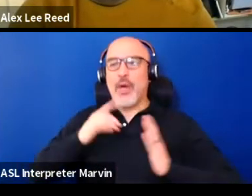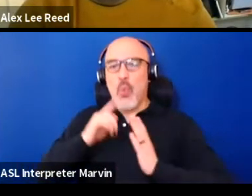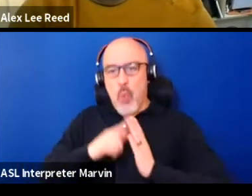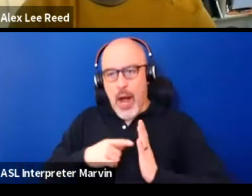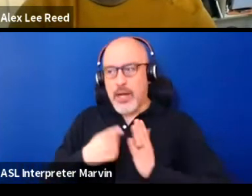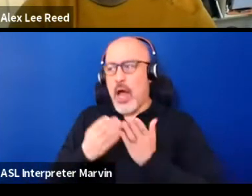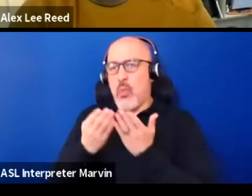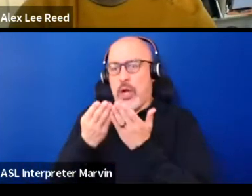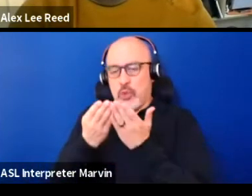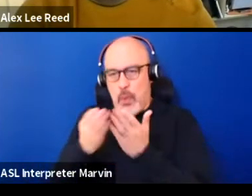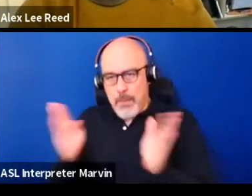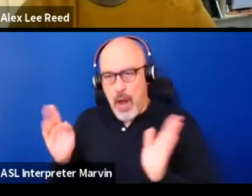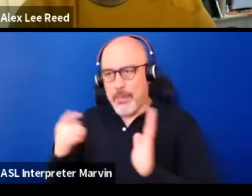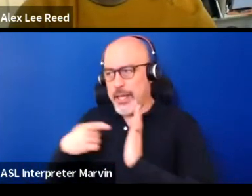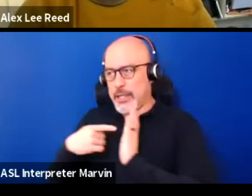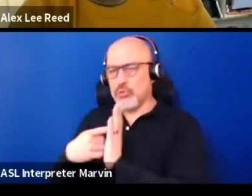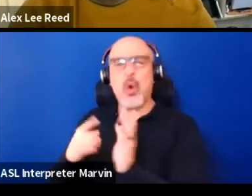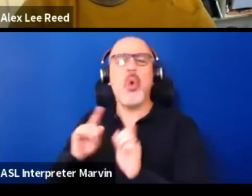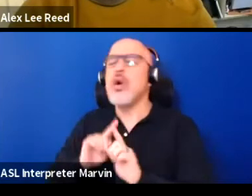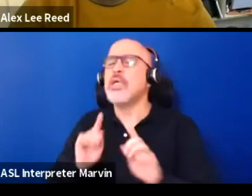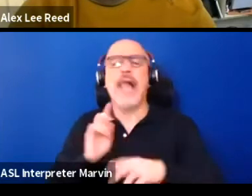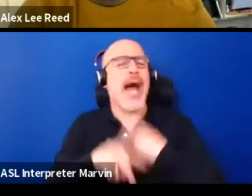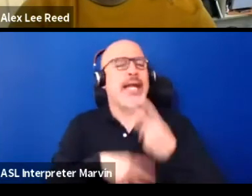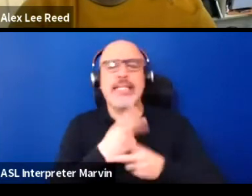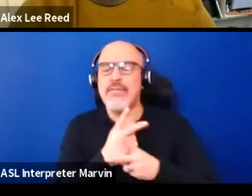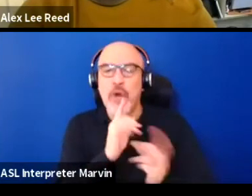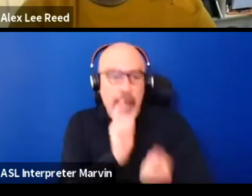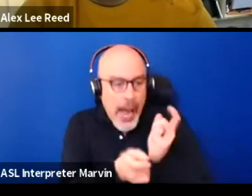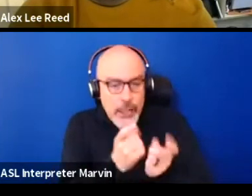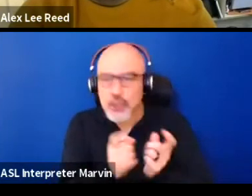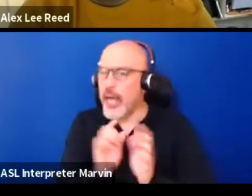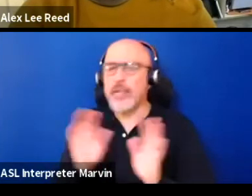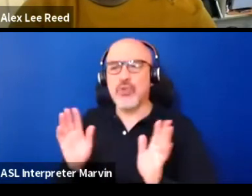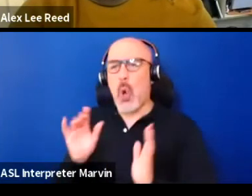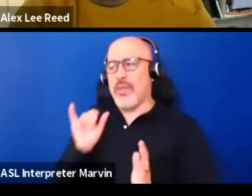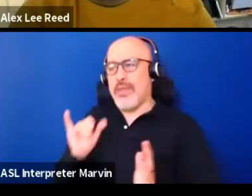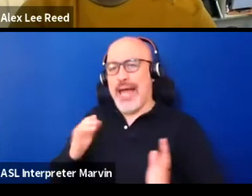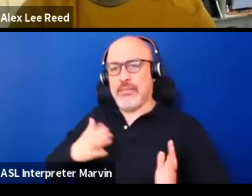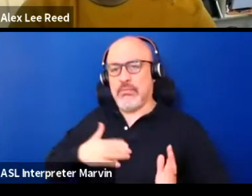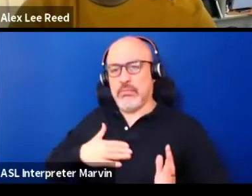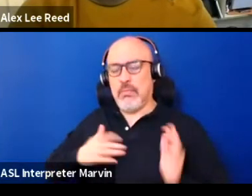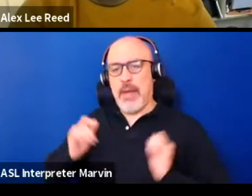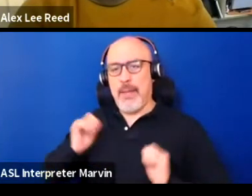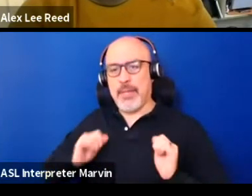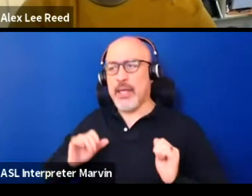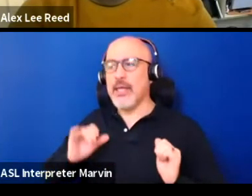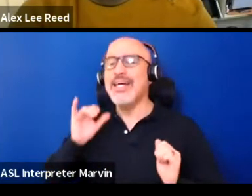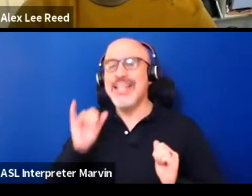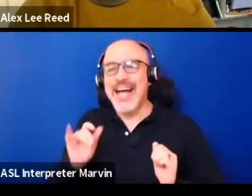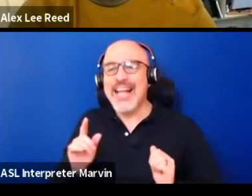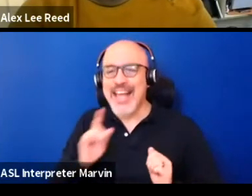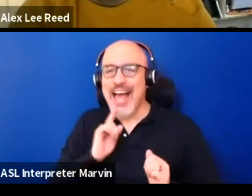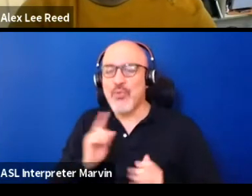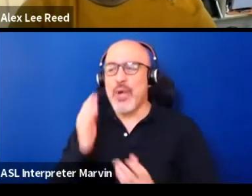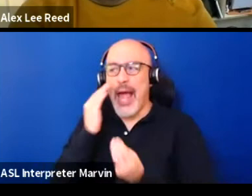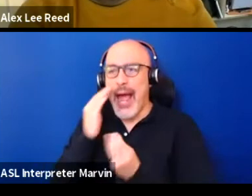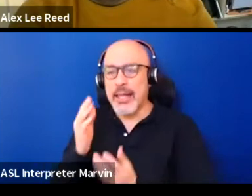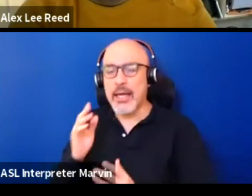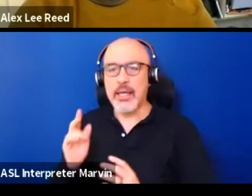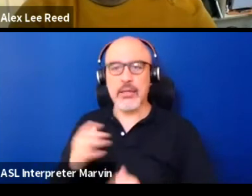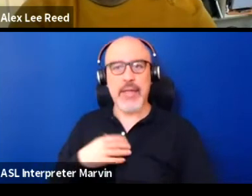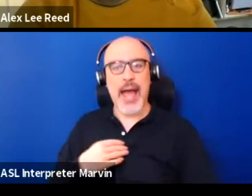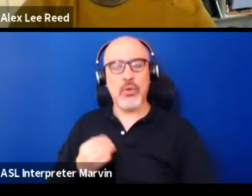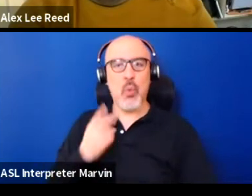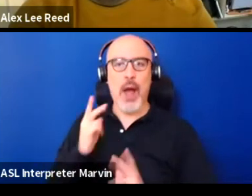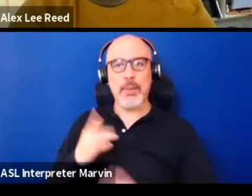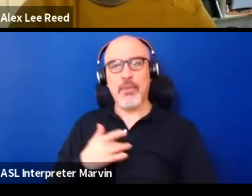public, not some other version of it. And so some other reality that makes white people feel okay about